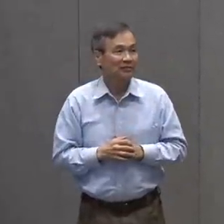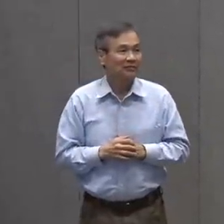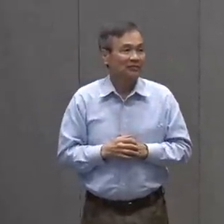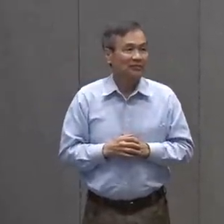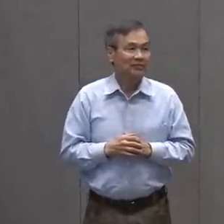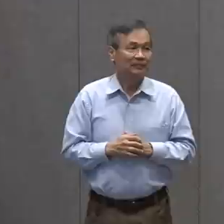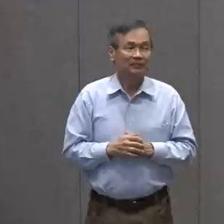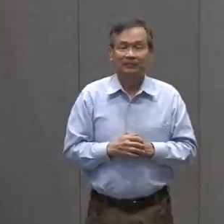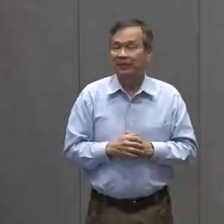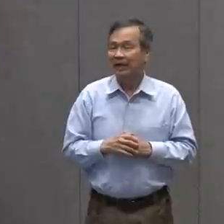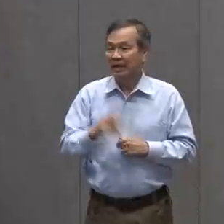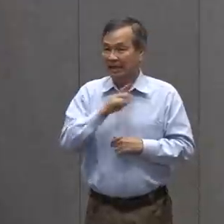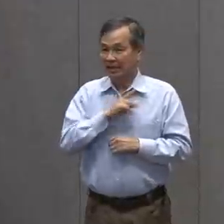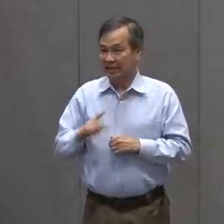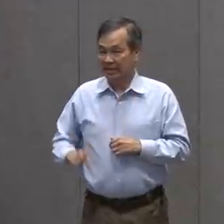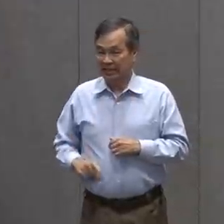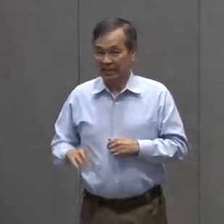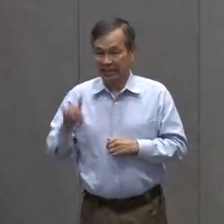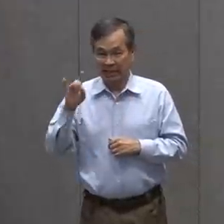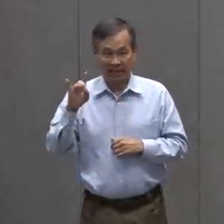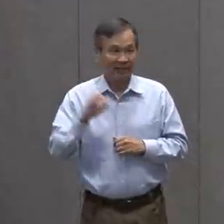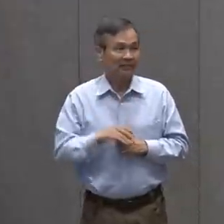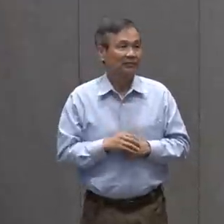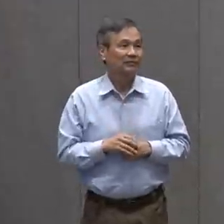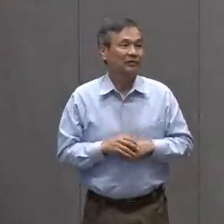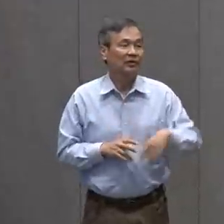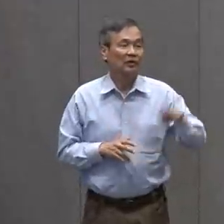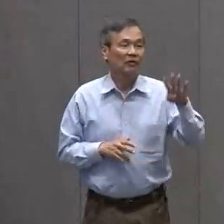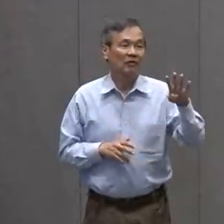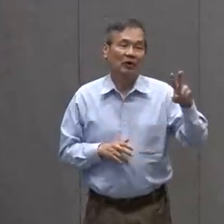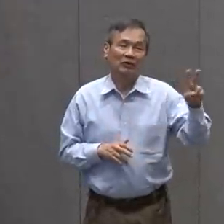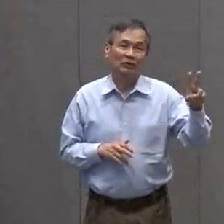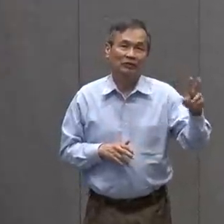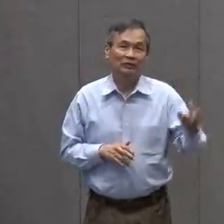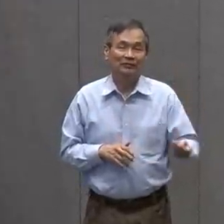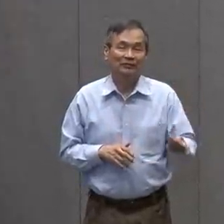I have a king and an 8. 4 and a 2.